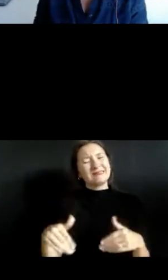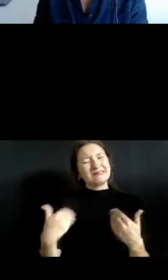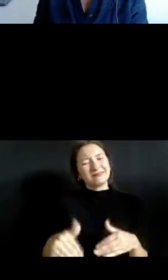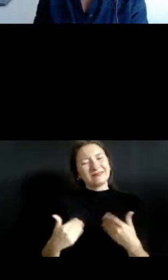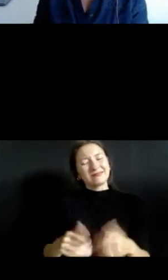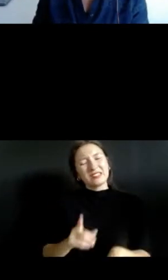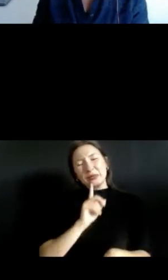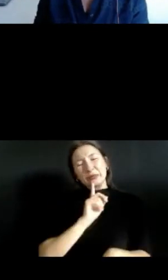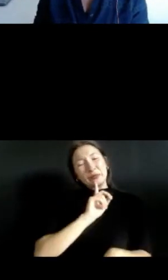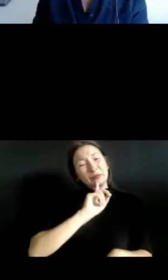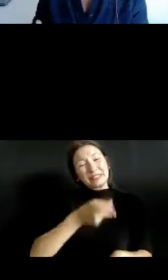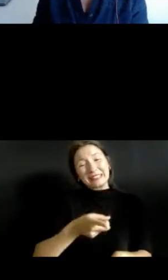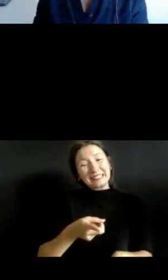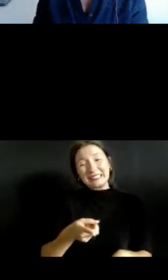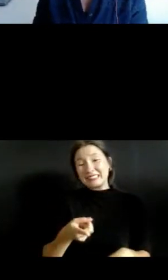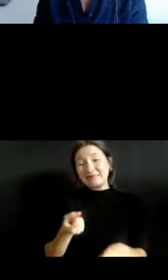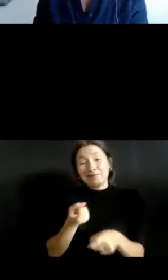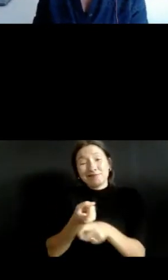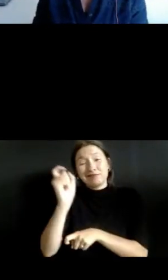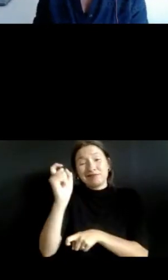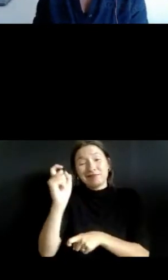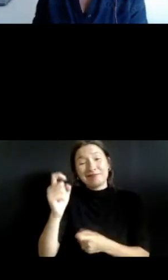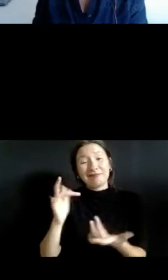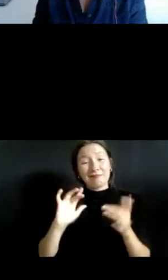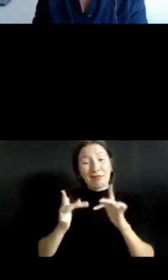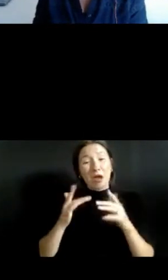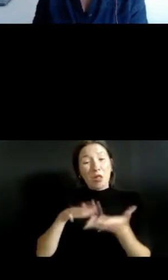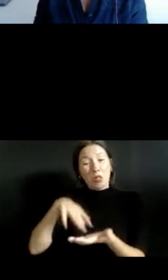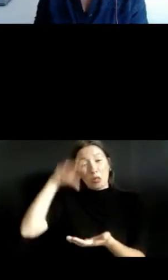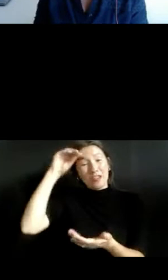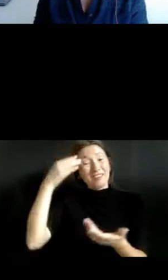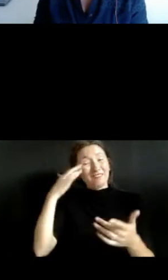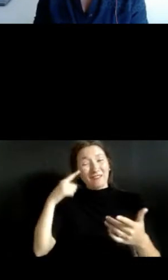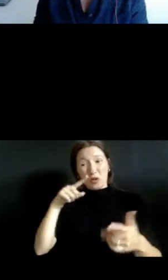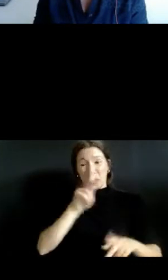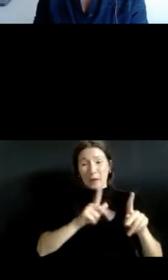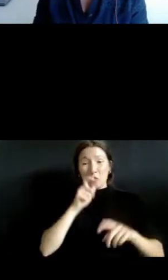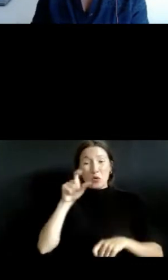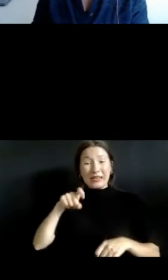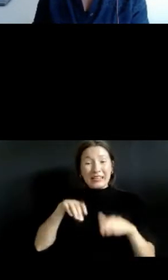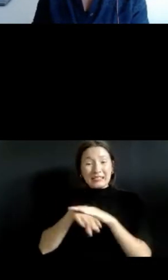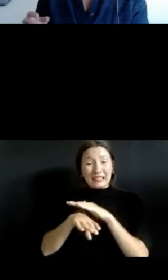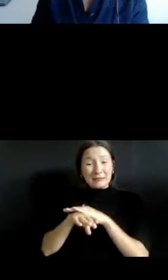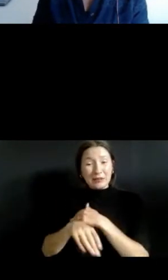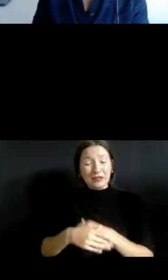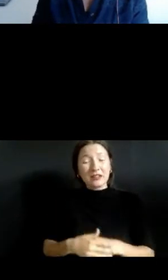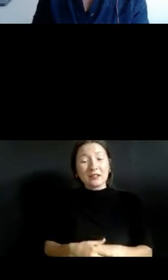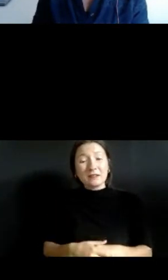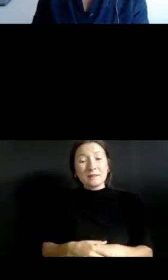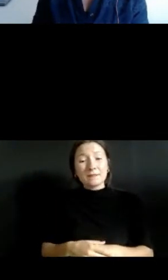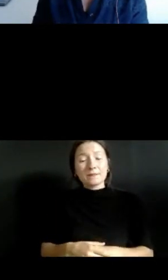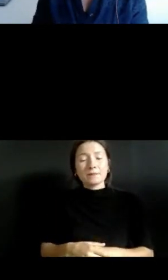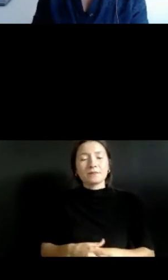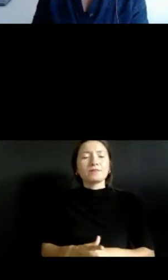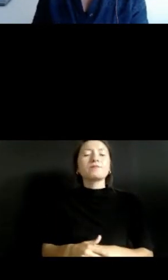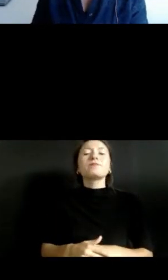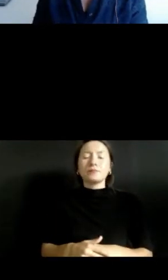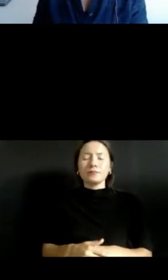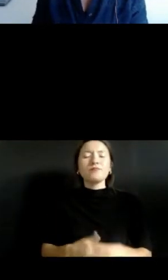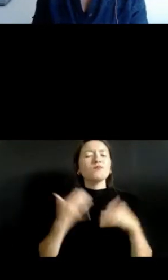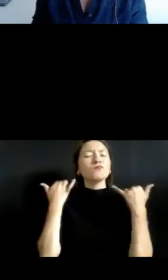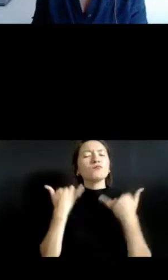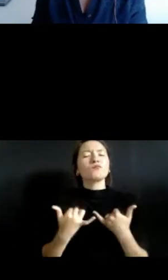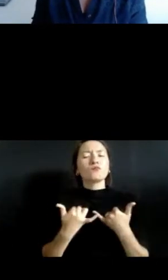many e-learning professionals don't engage with it. So let's start our exploration of this myth with one final question for you to think